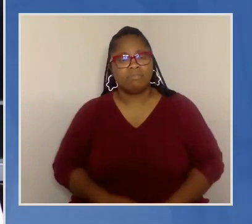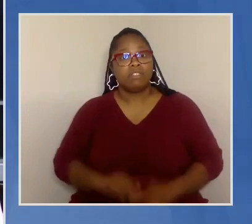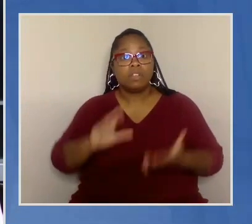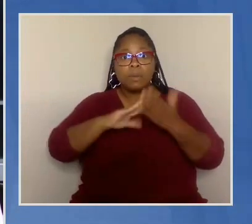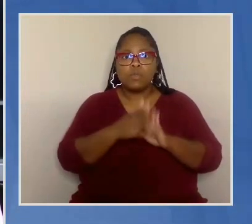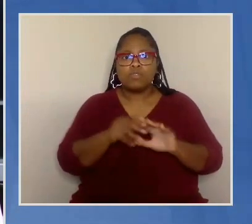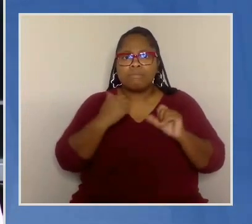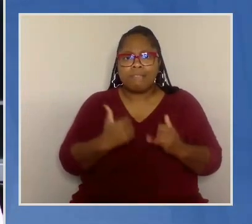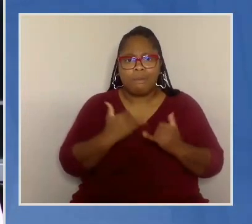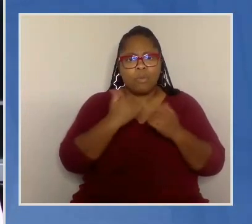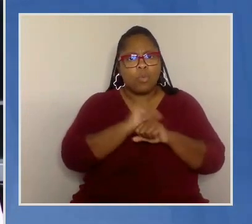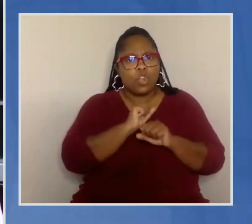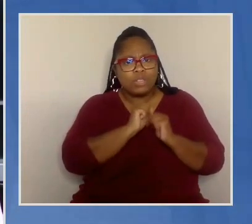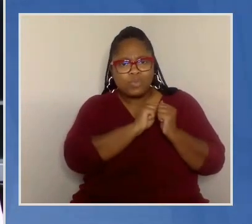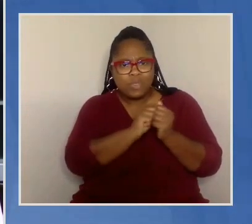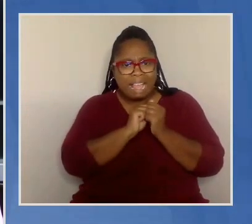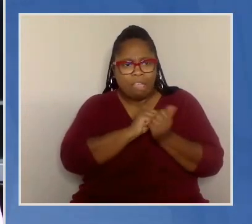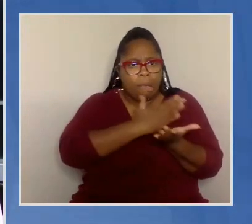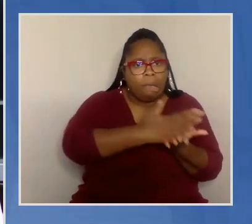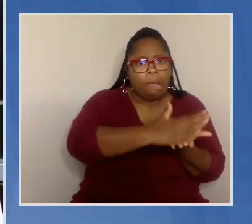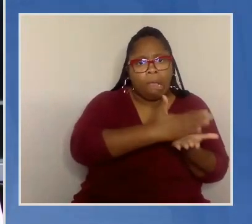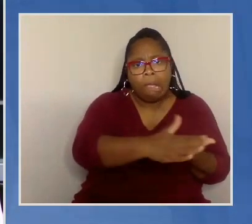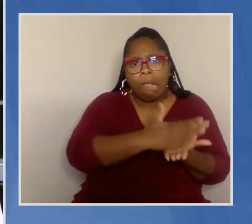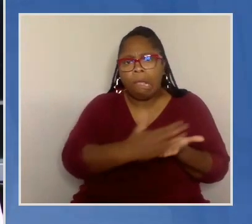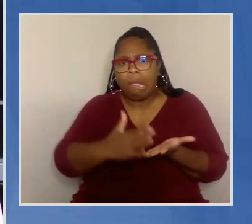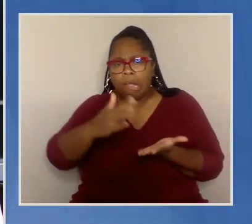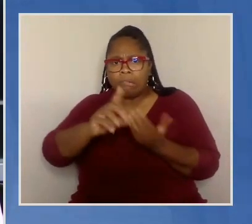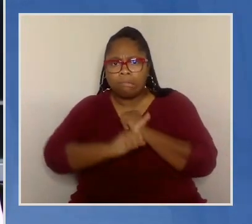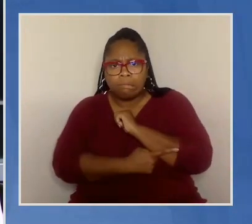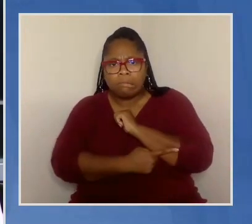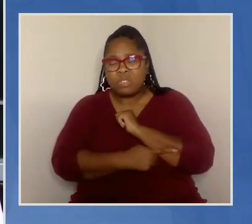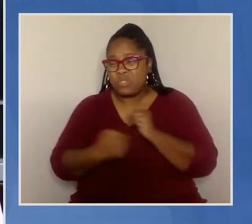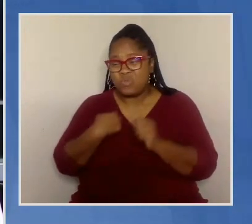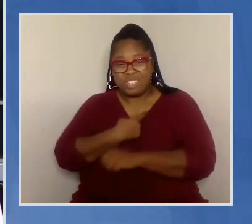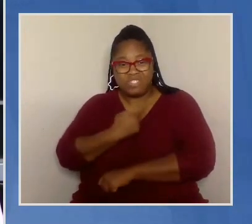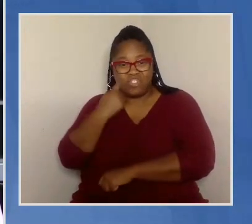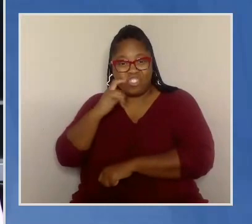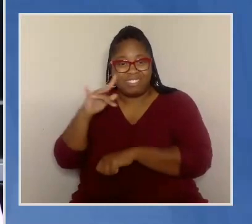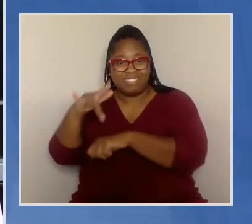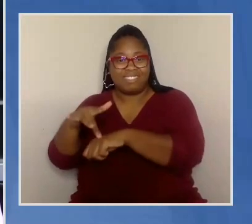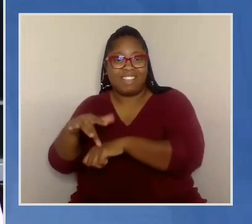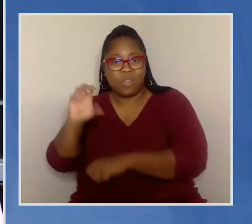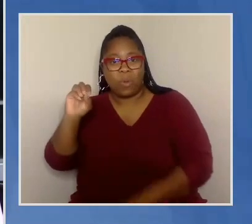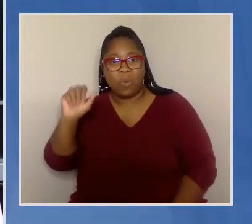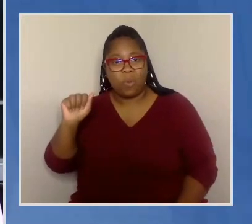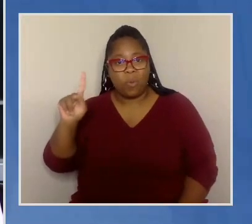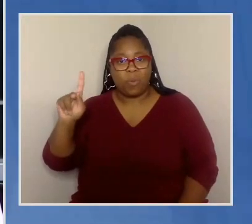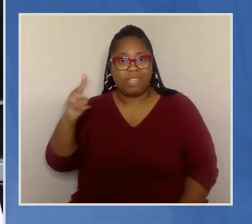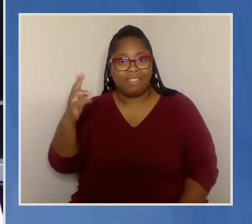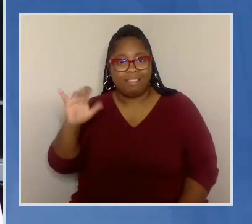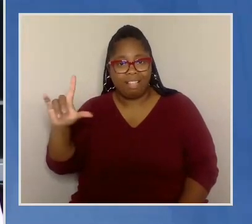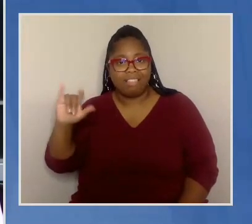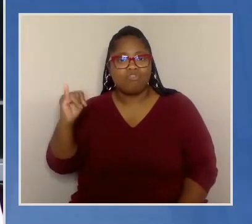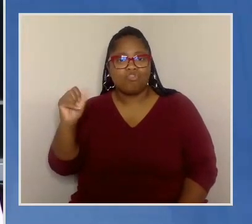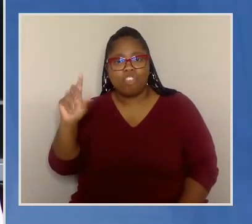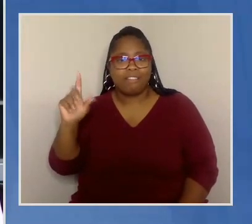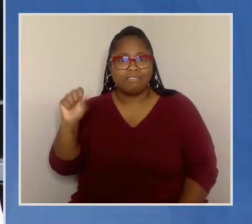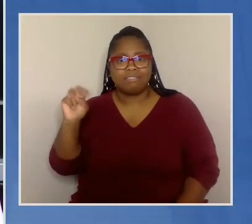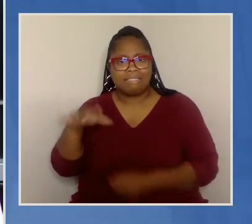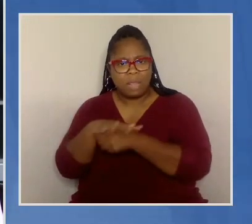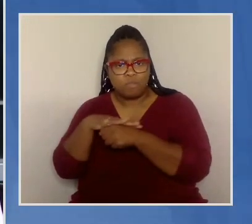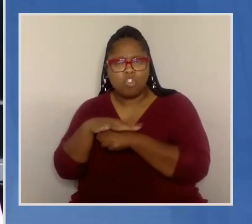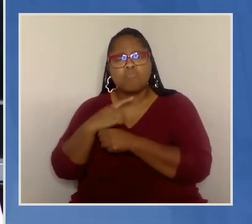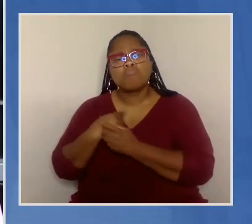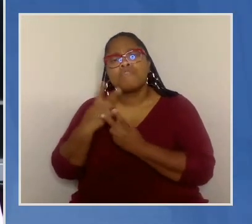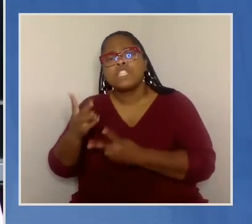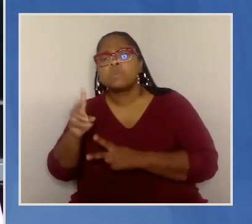Communities are working together to clear debris. Doug and I were just in Sinclair Park in the Oak Hill Jackson neighborhood